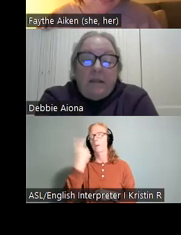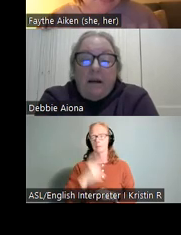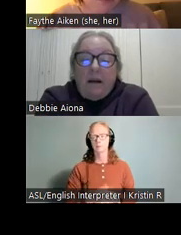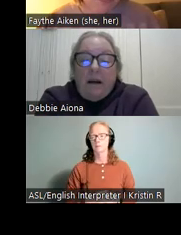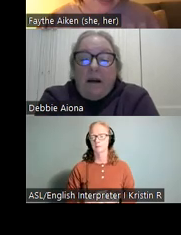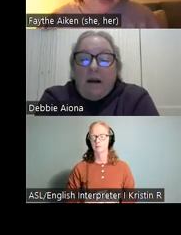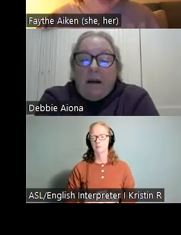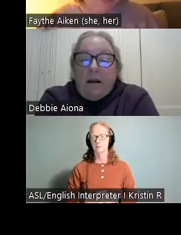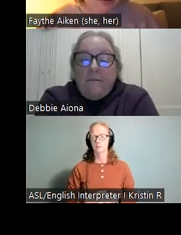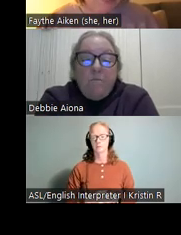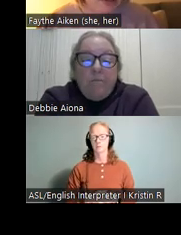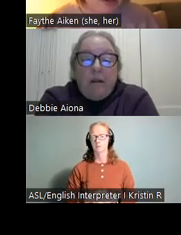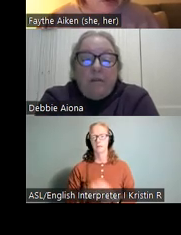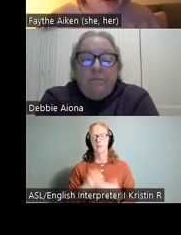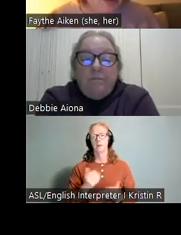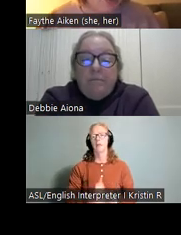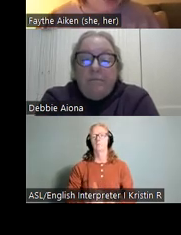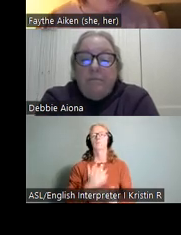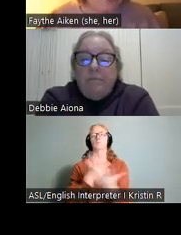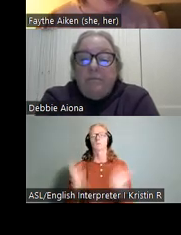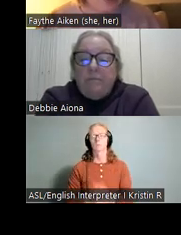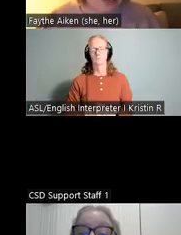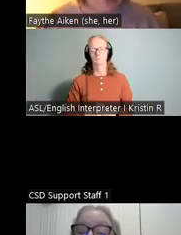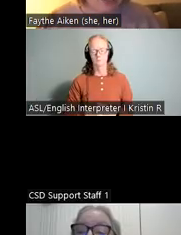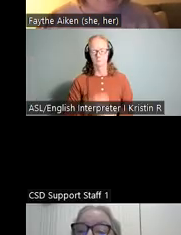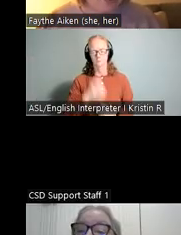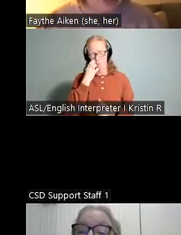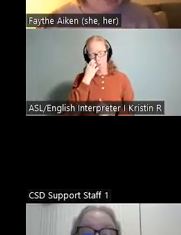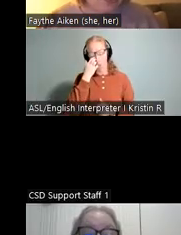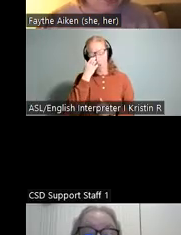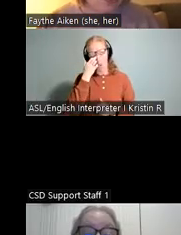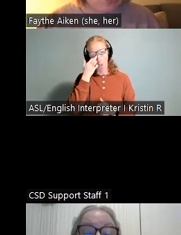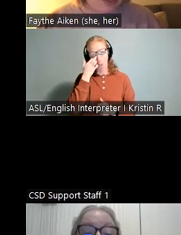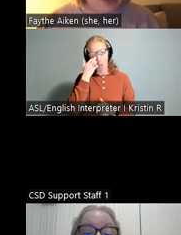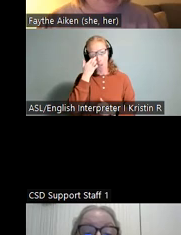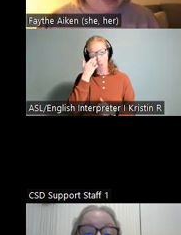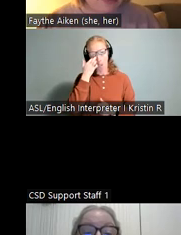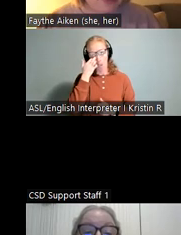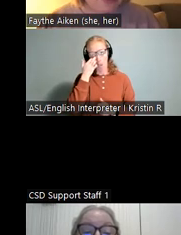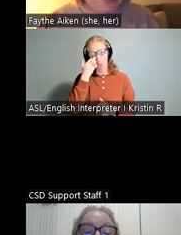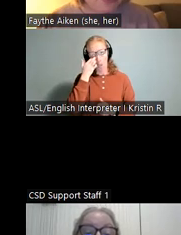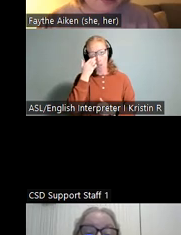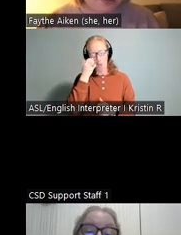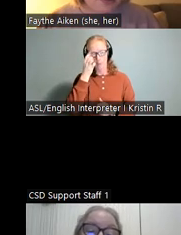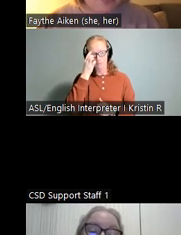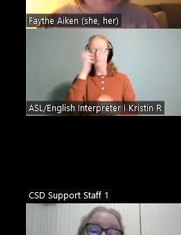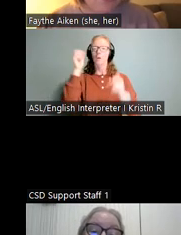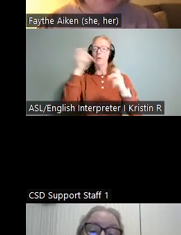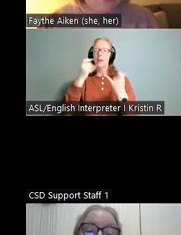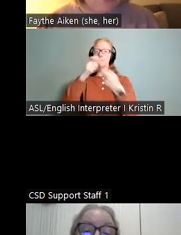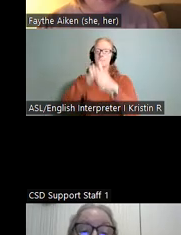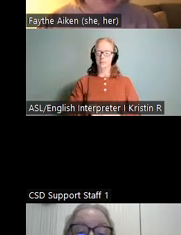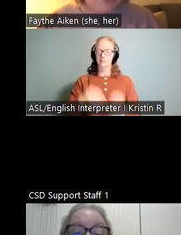It's tremendously helpful. Okay, so now we're kind of going into the details